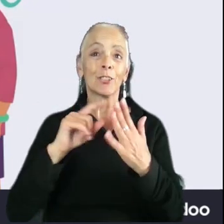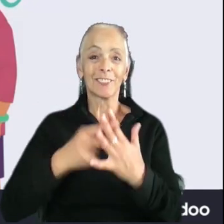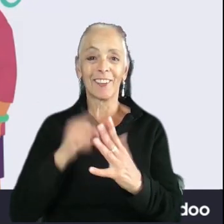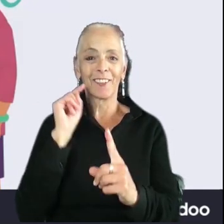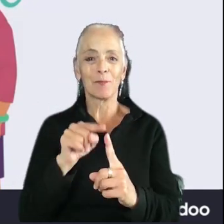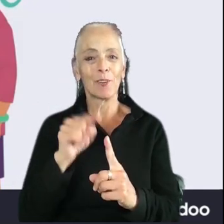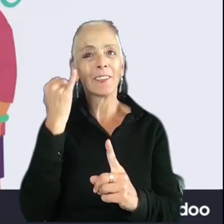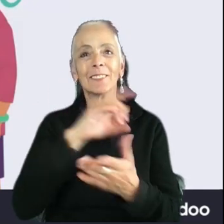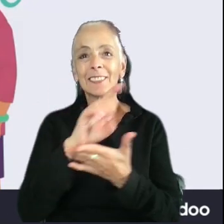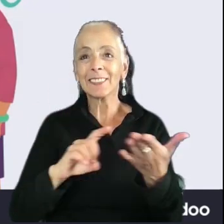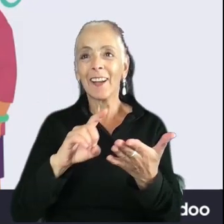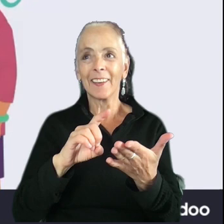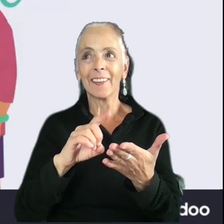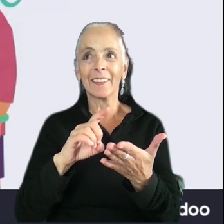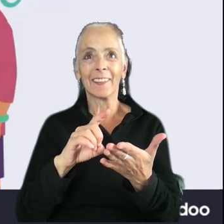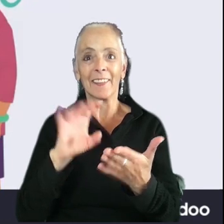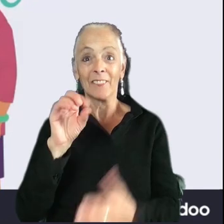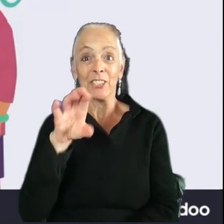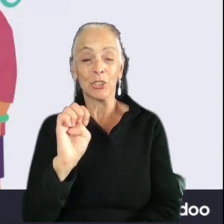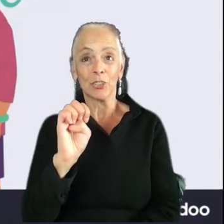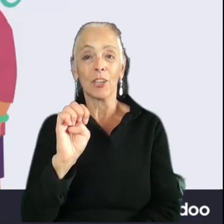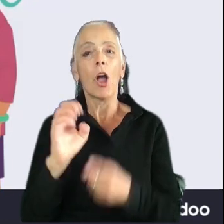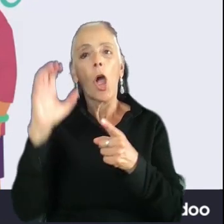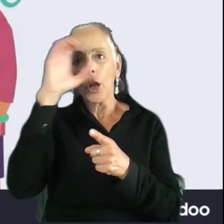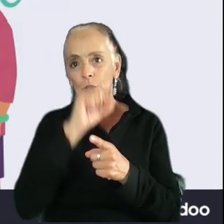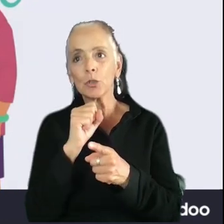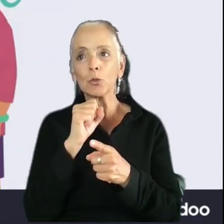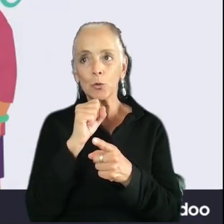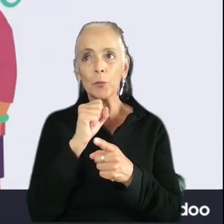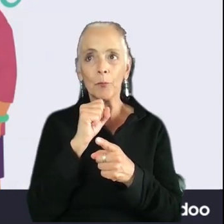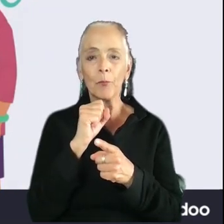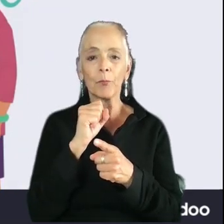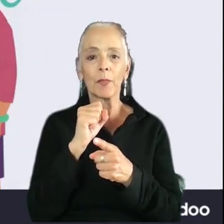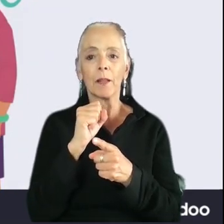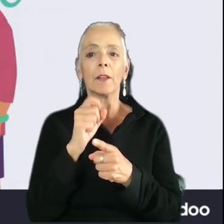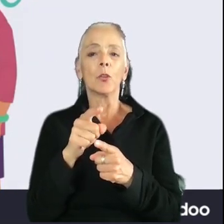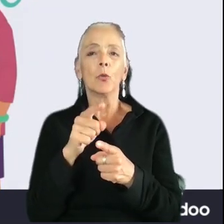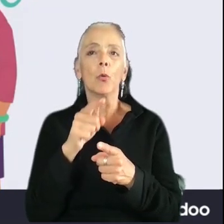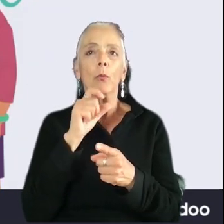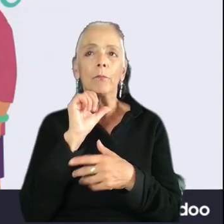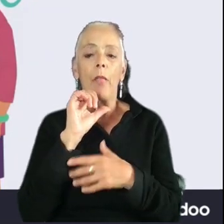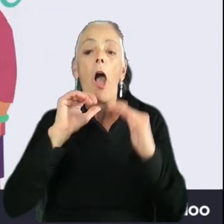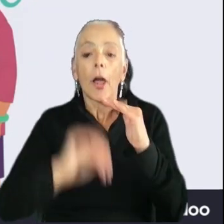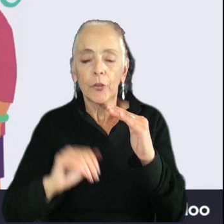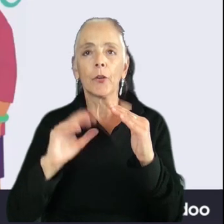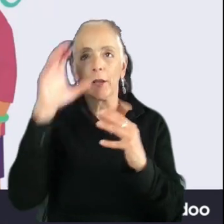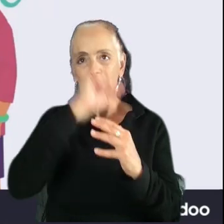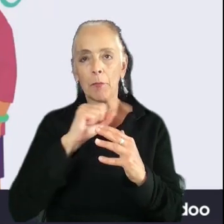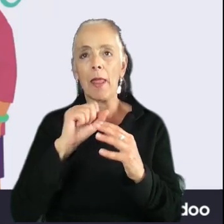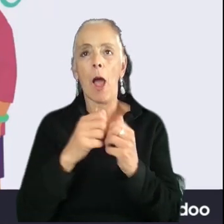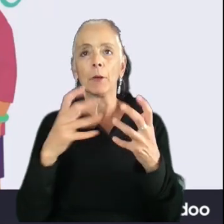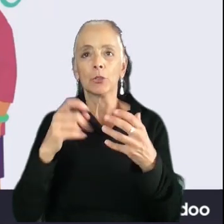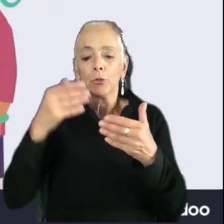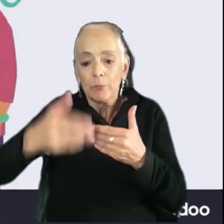designing a feature unlock is uh assuming that you are based and that you underestimate how much you should spread these pictures and